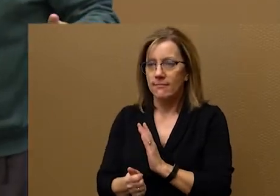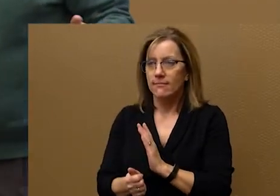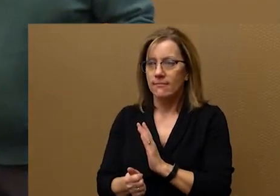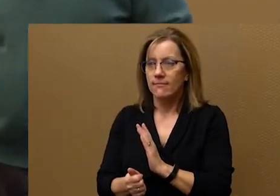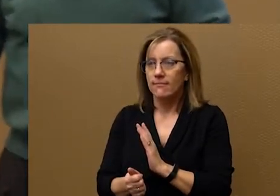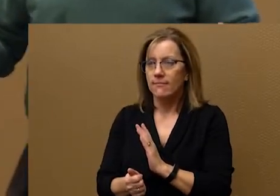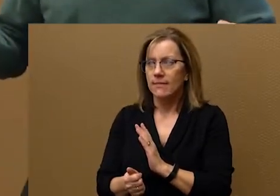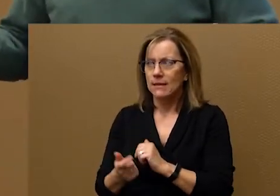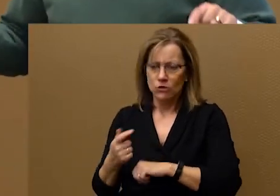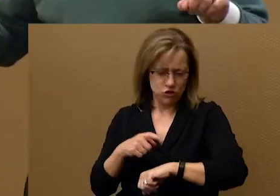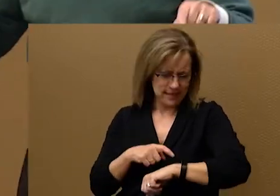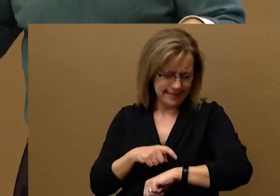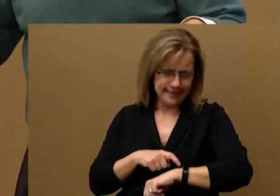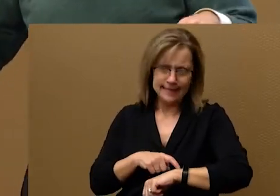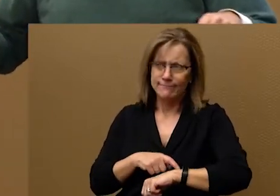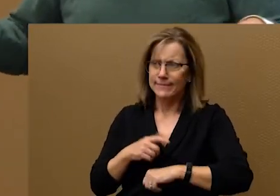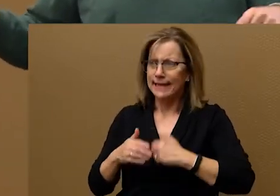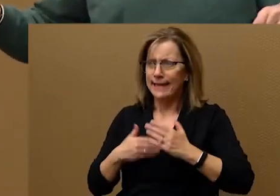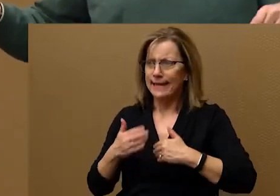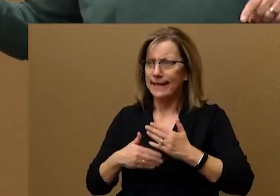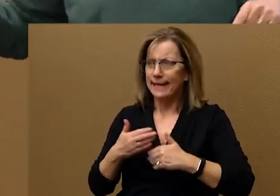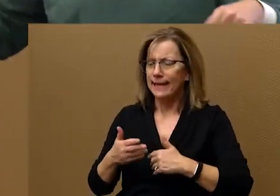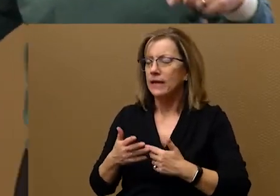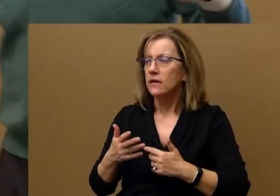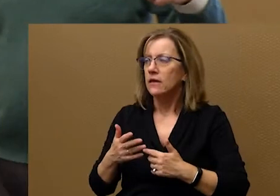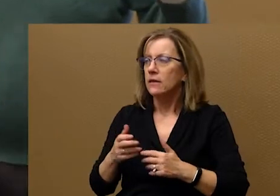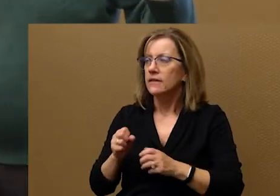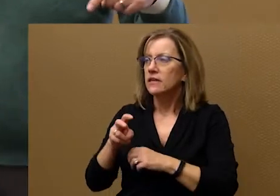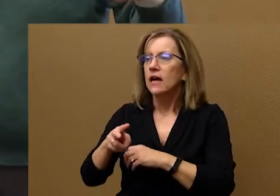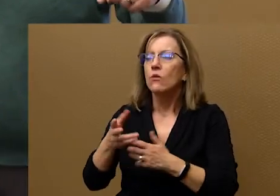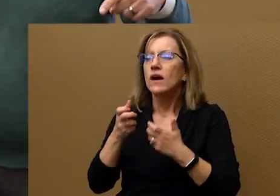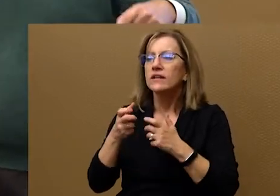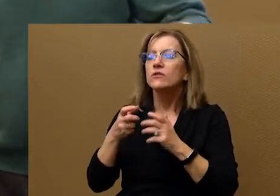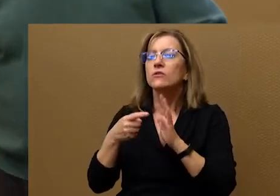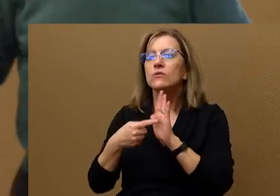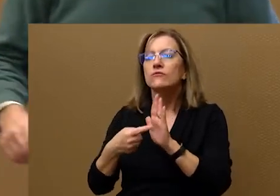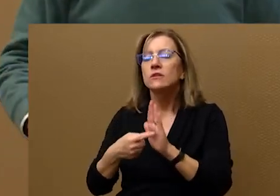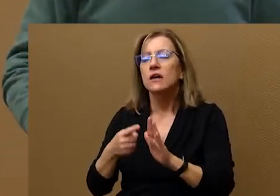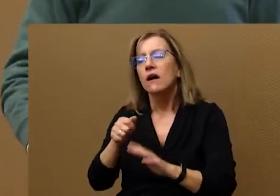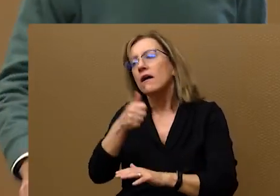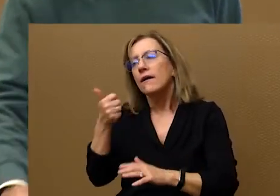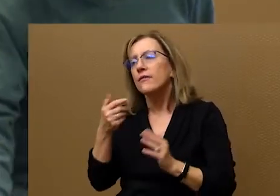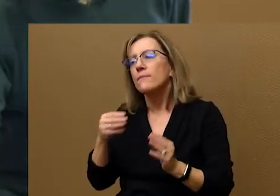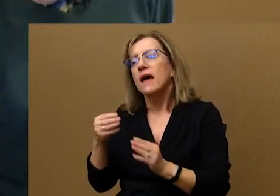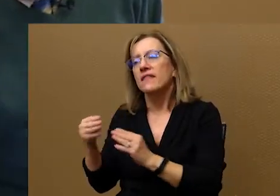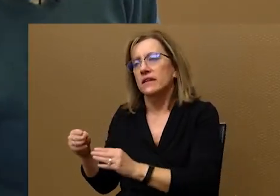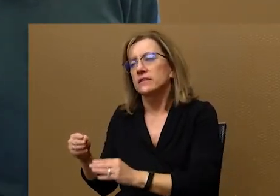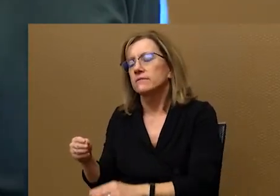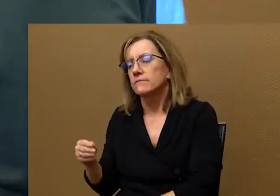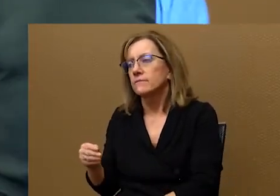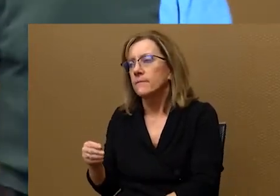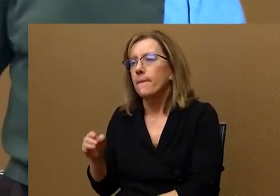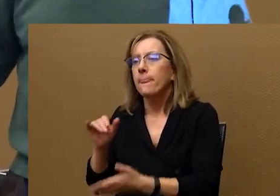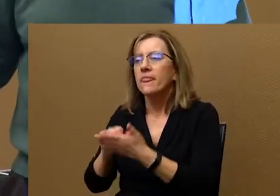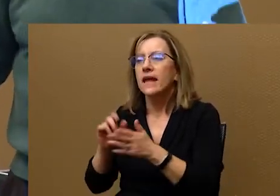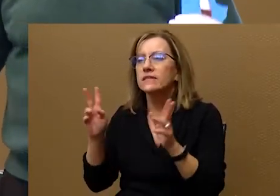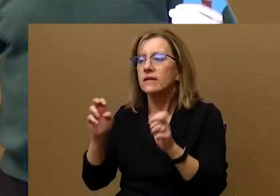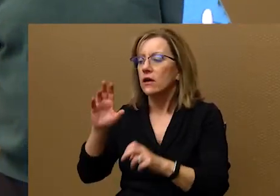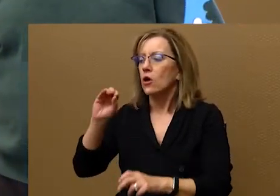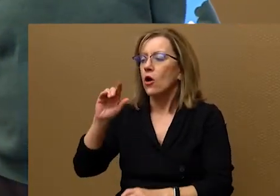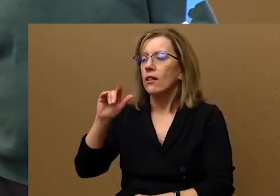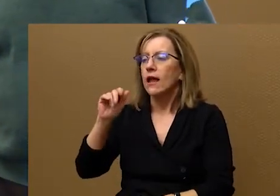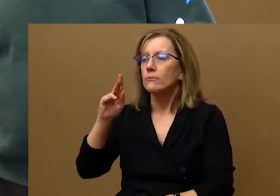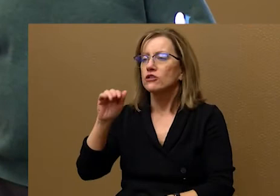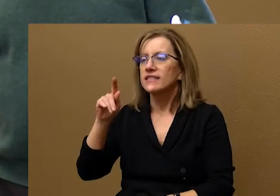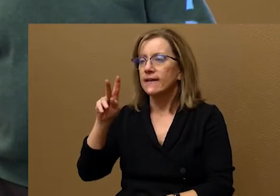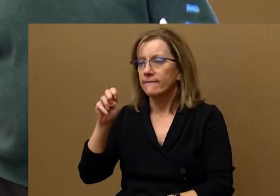time, so I'm going to jump ahead because I want to make sure you're exposed to some other methods. Because that's collaborative problem solving in a